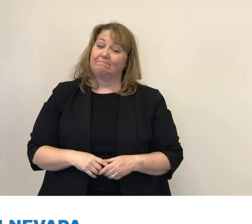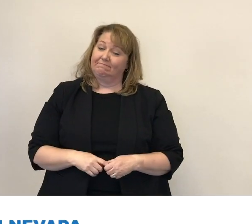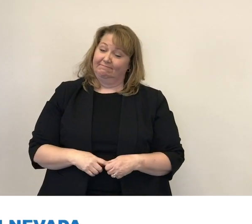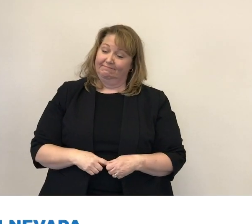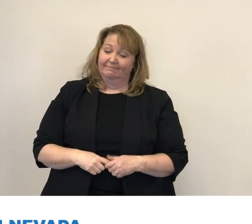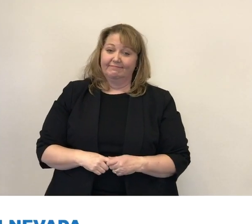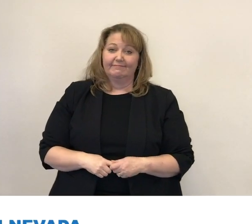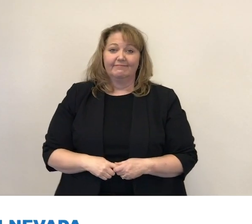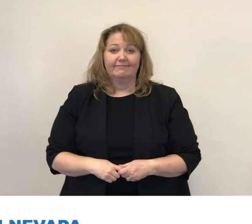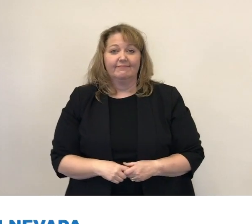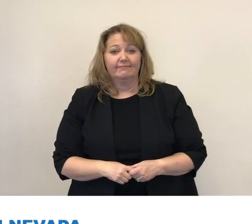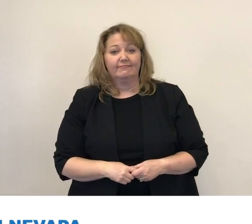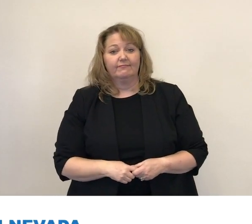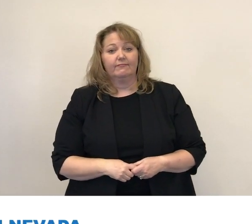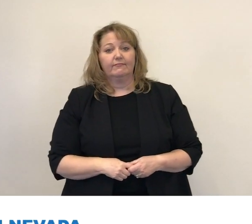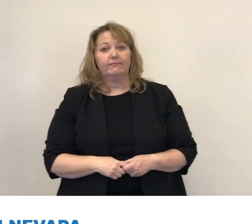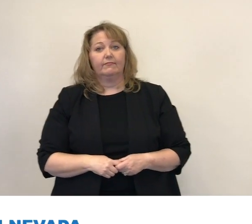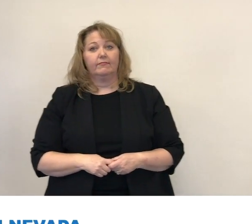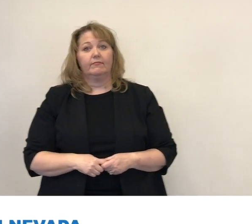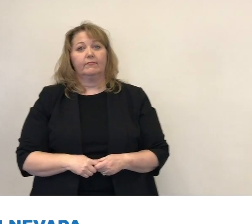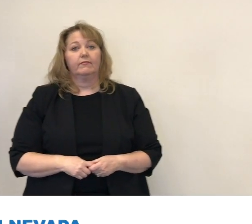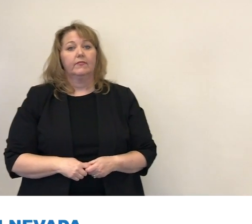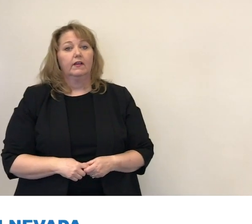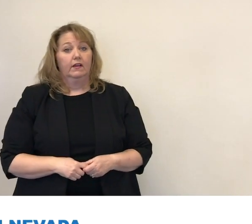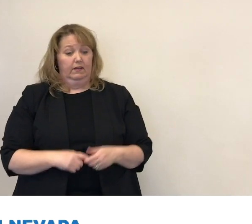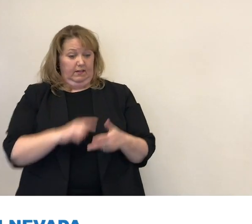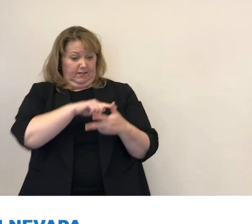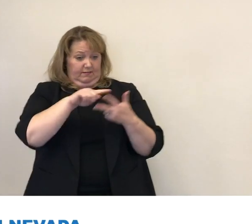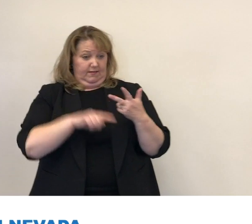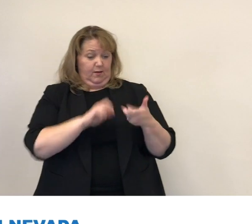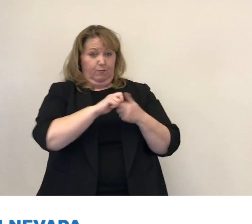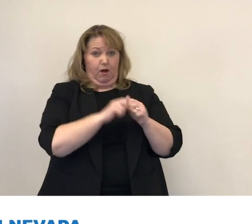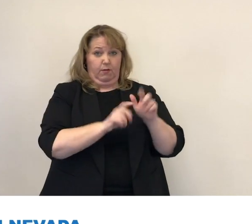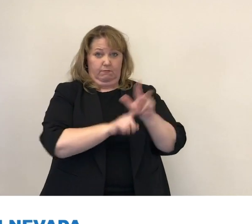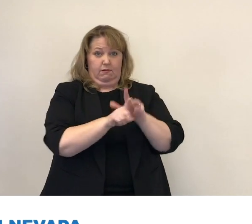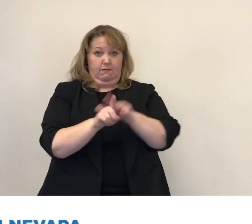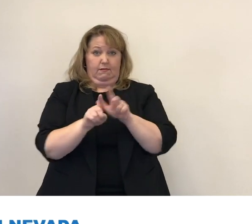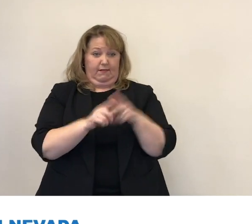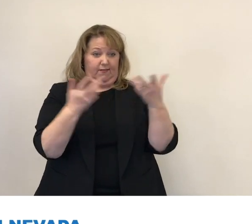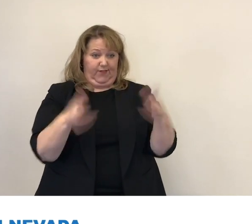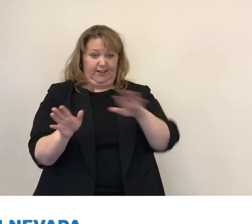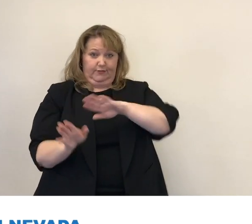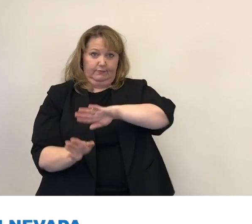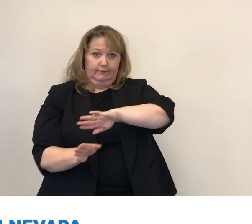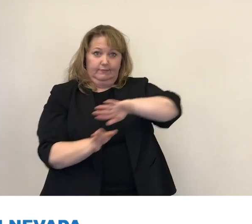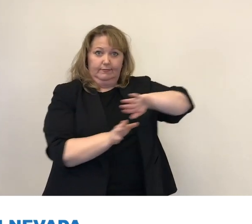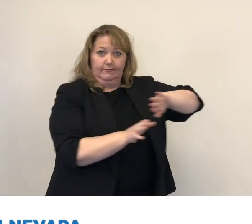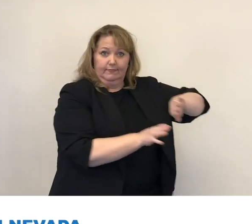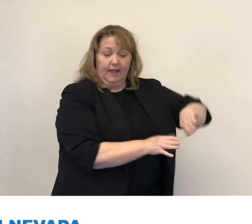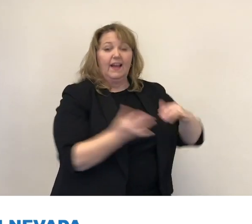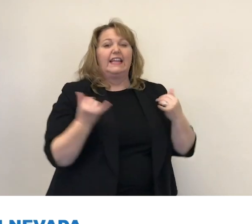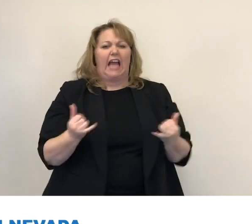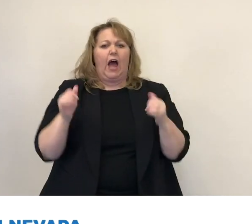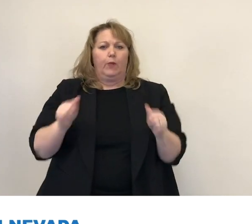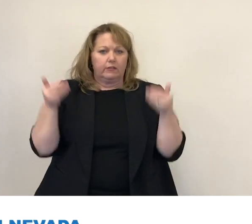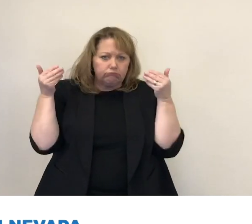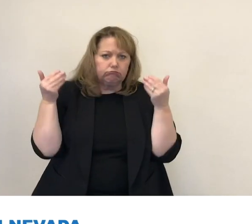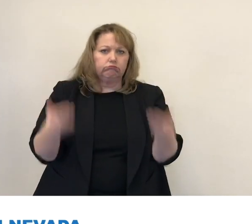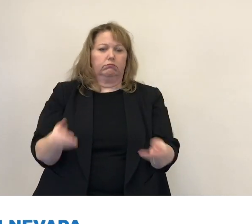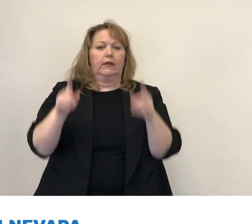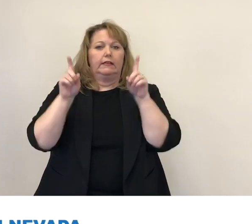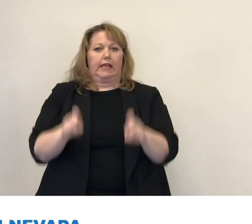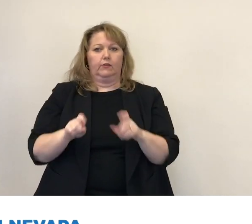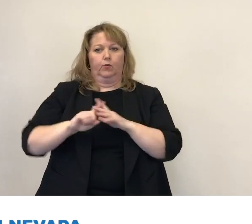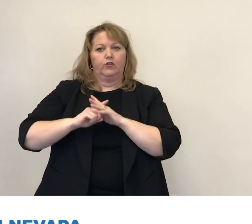So having gone through and moved over these hurdles, we now have a capacity and have had a capacity to test in Nevada since